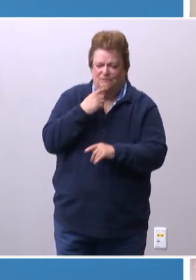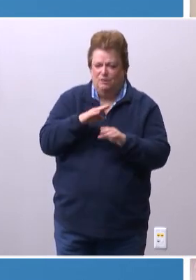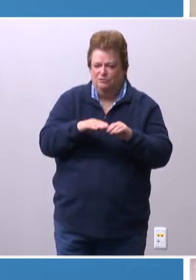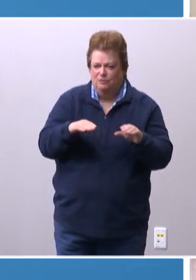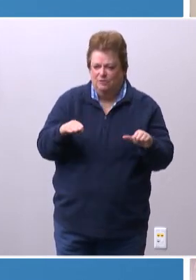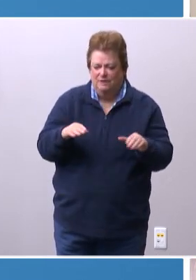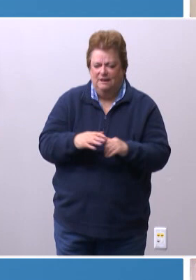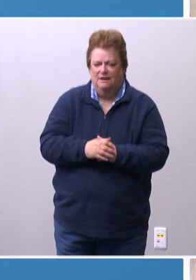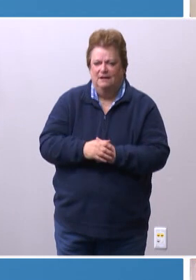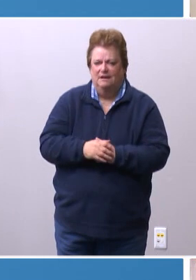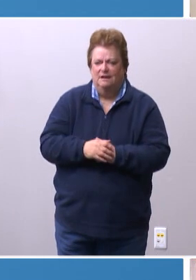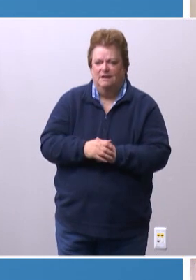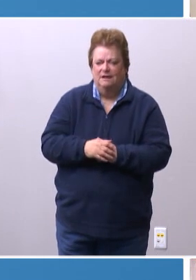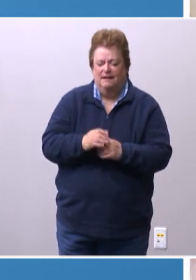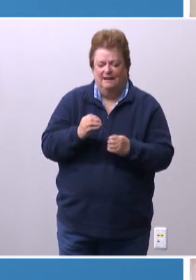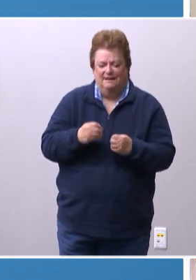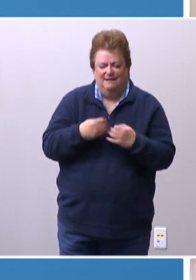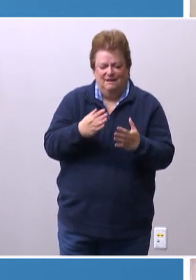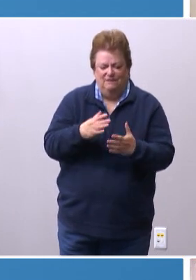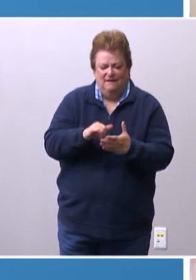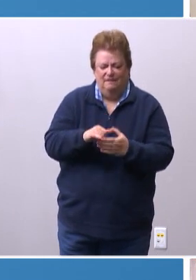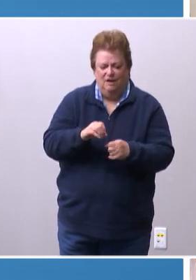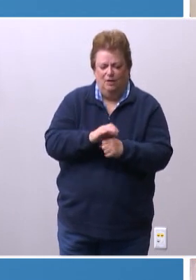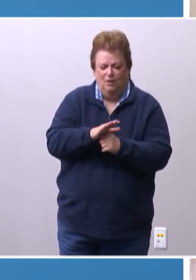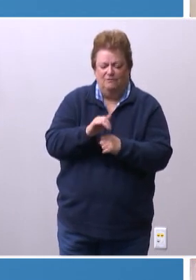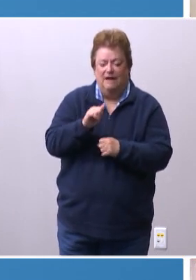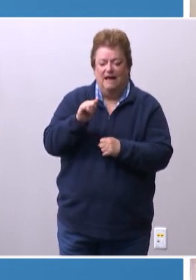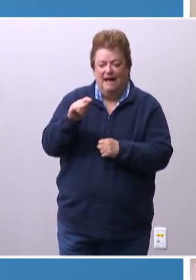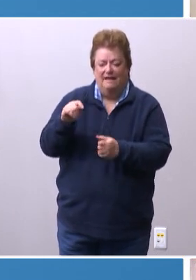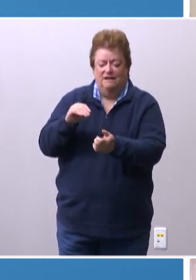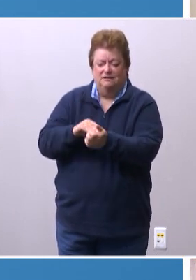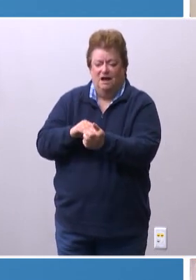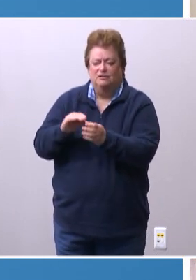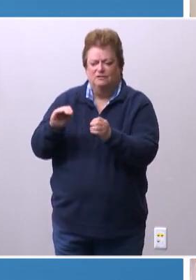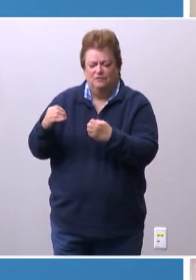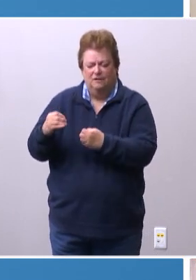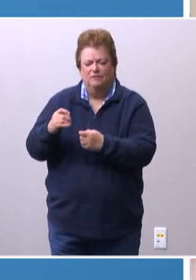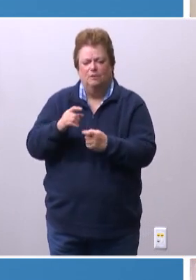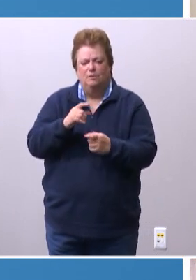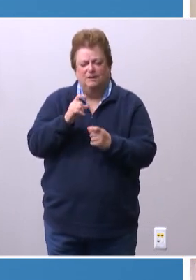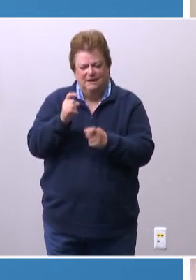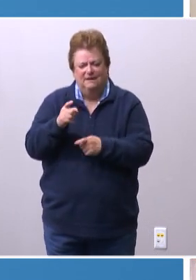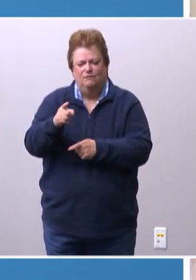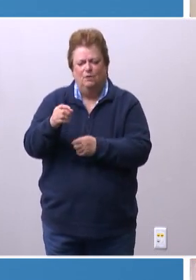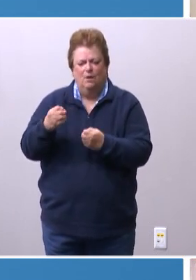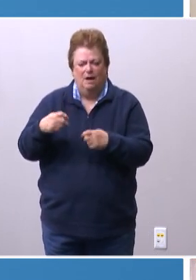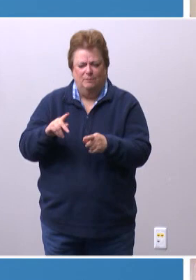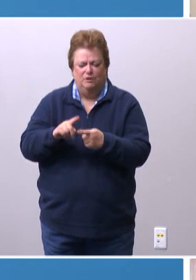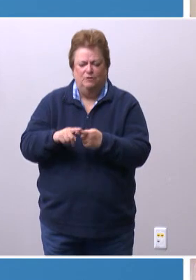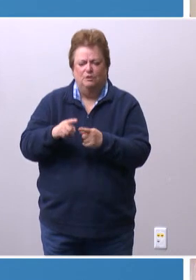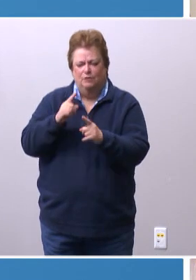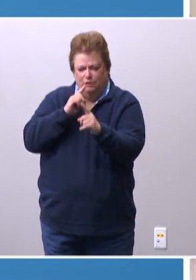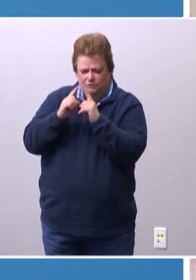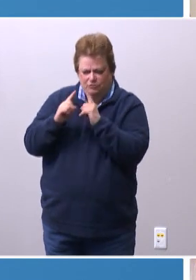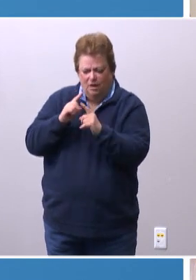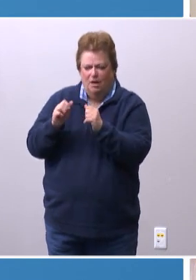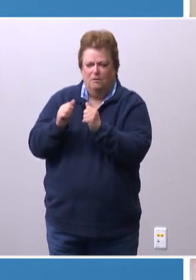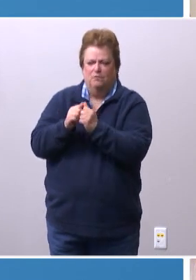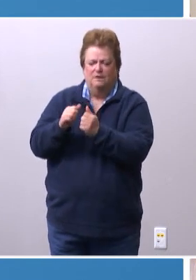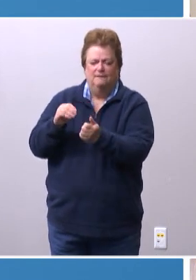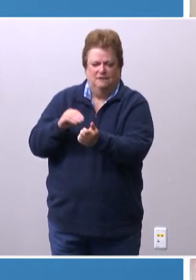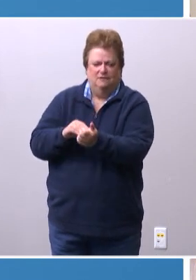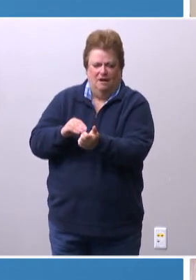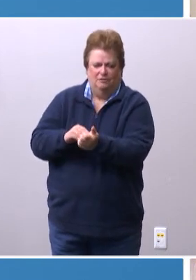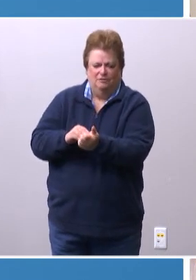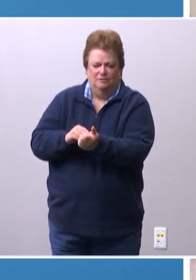Providing COVID-19 vaccine at pediatrician's office gives patients an opportunity to have a conversation with their